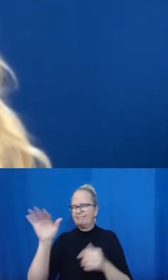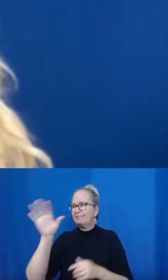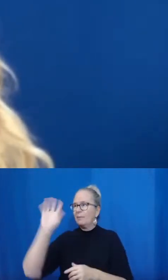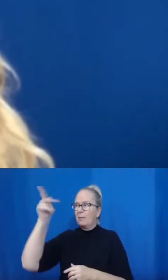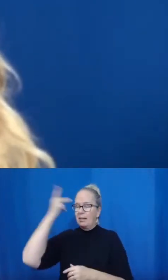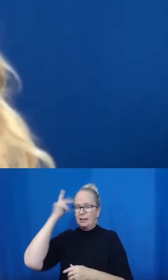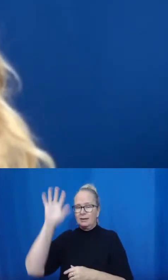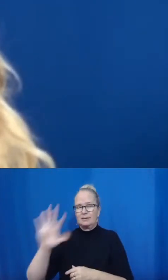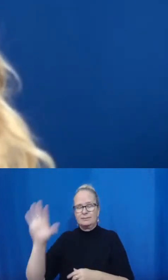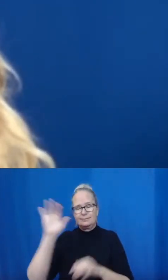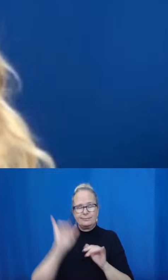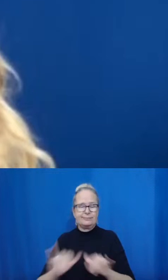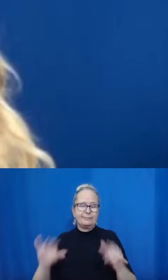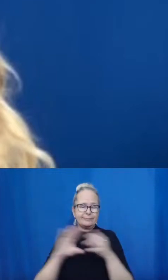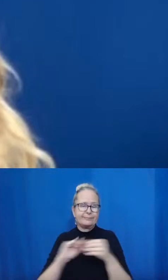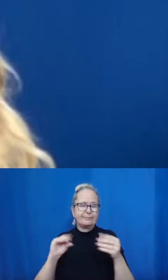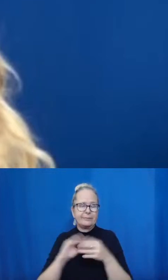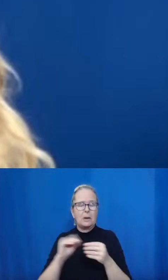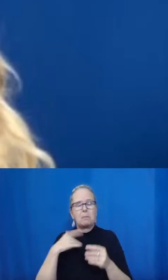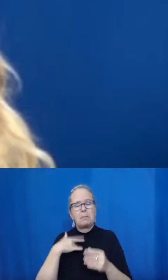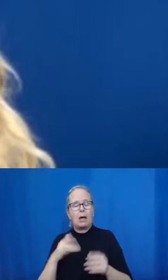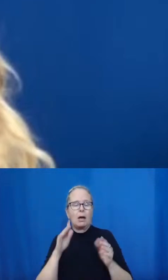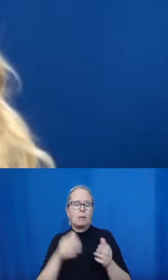our, which